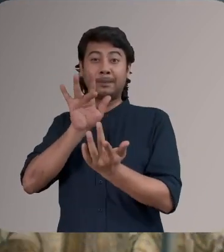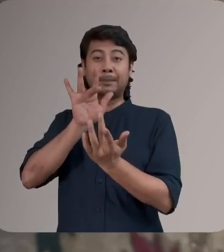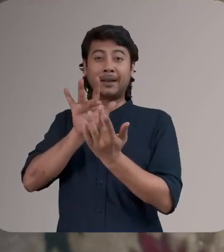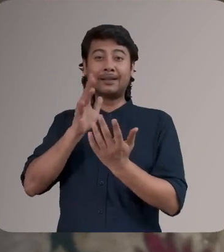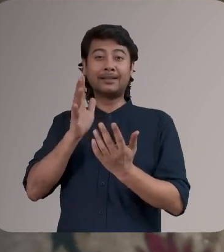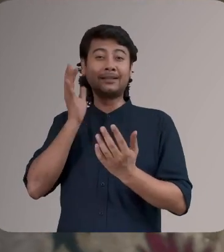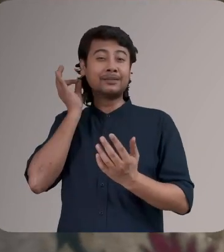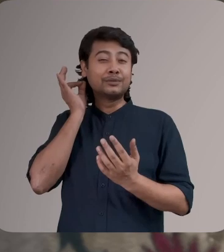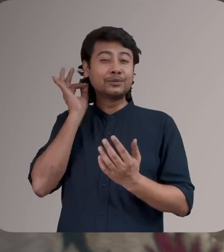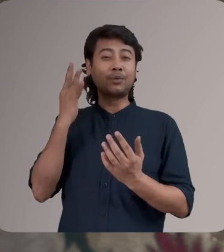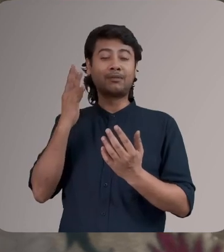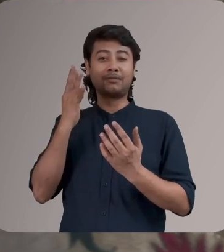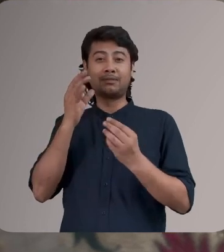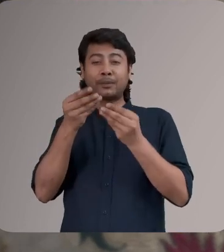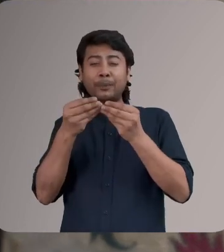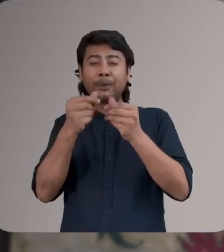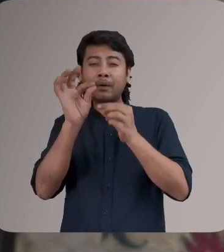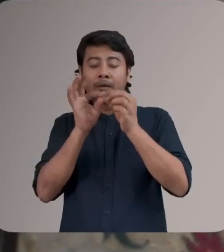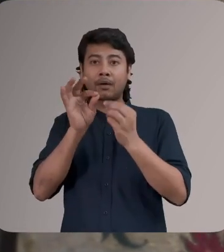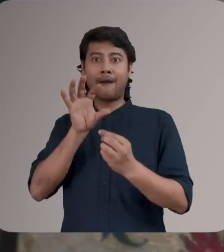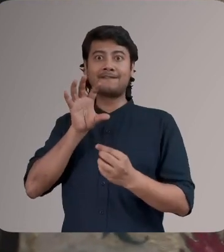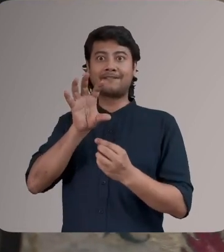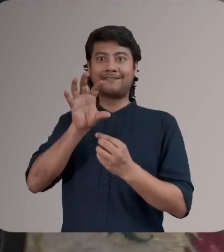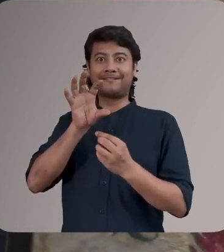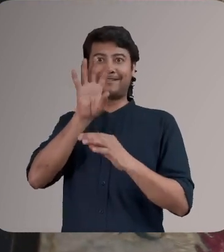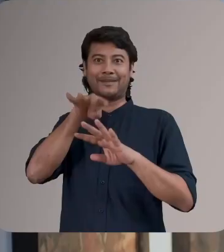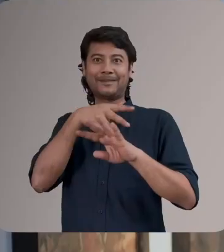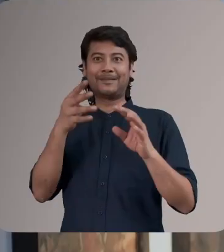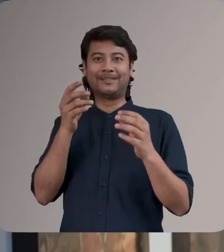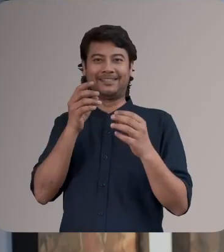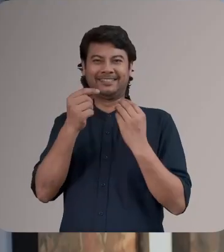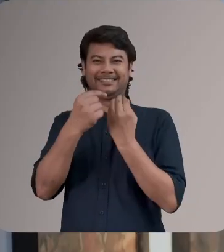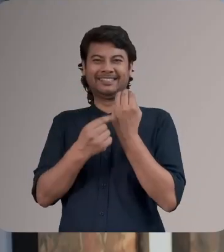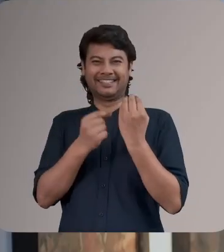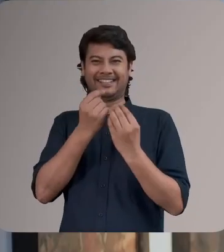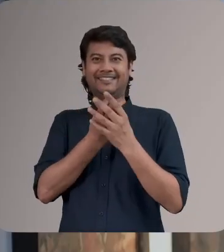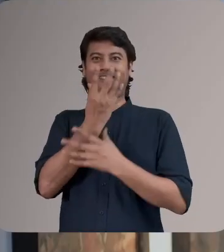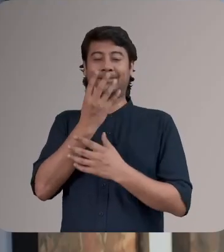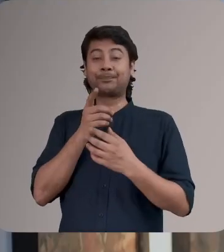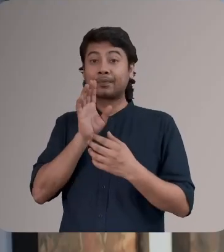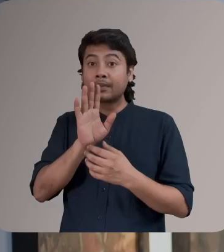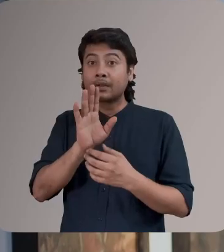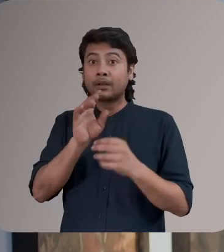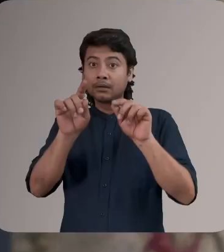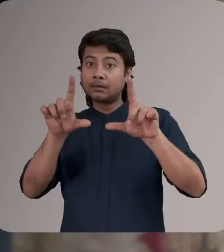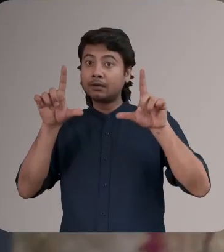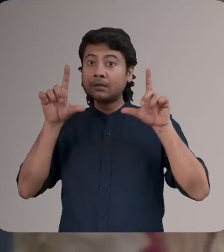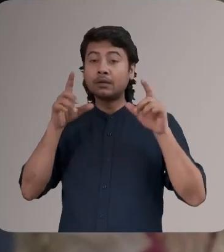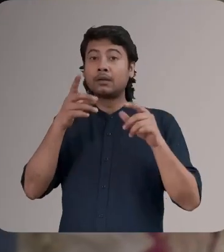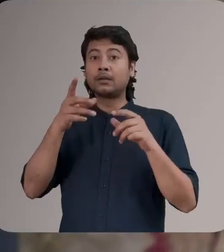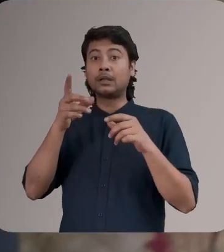an enormous silk and gold embroidered pineapple decorates the center. Let's look closely at the pineapple motif.